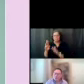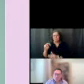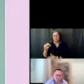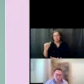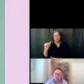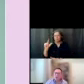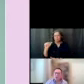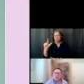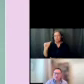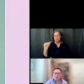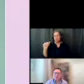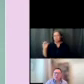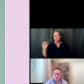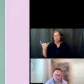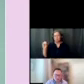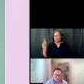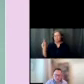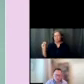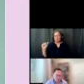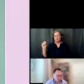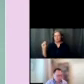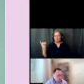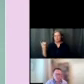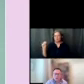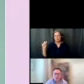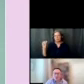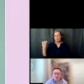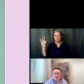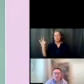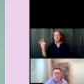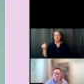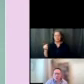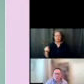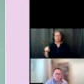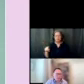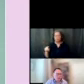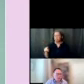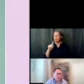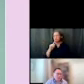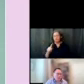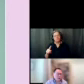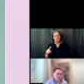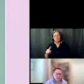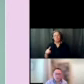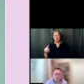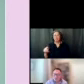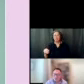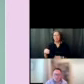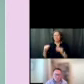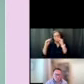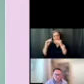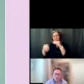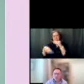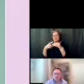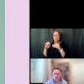who goes about it via education, right? Education. She's very incredibly well spoken